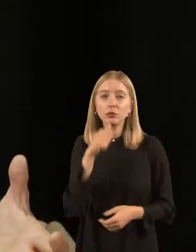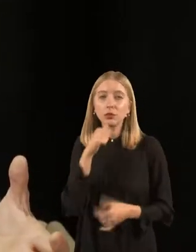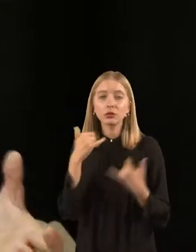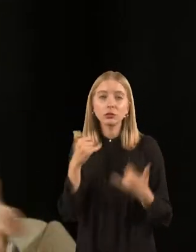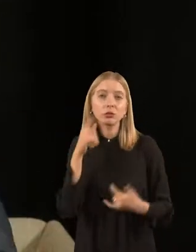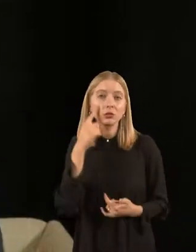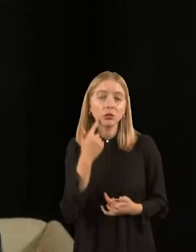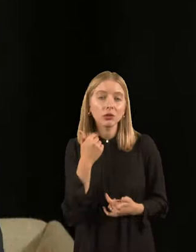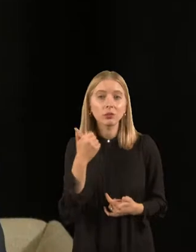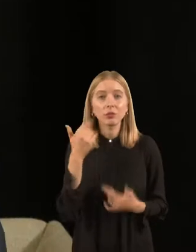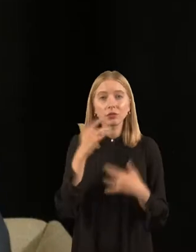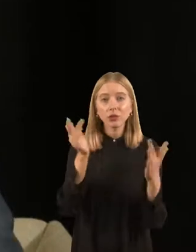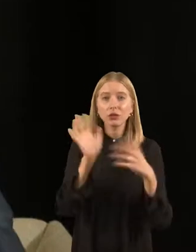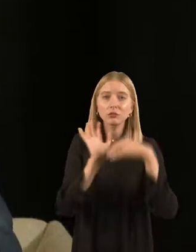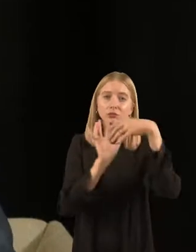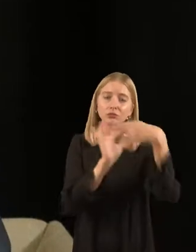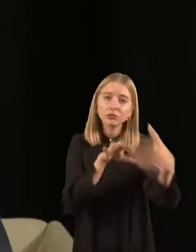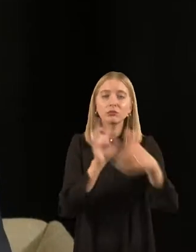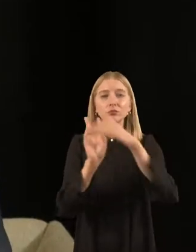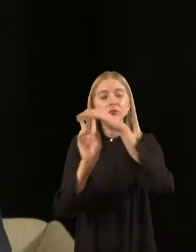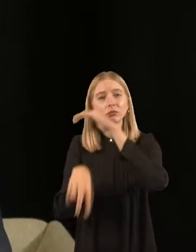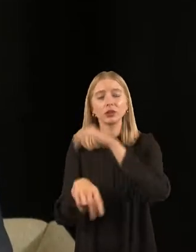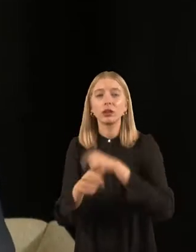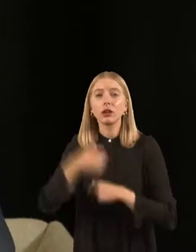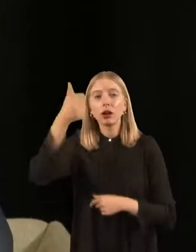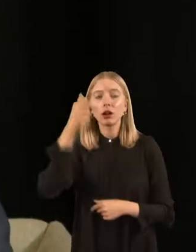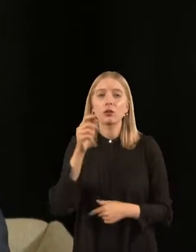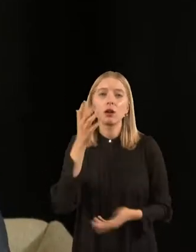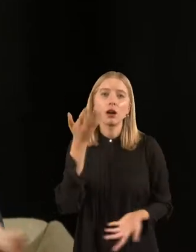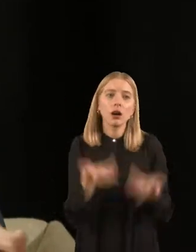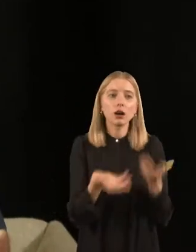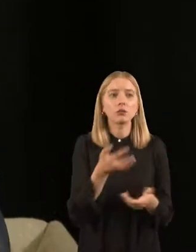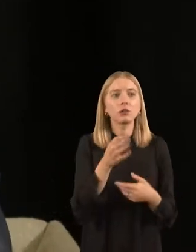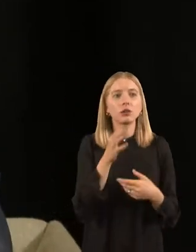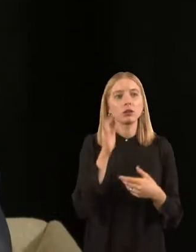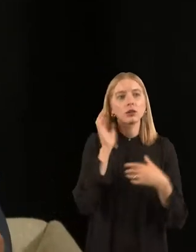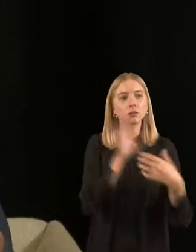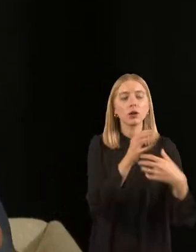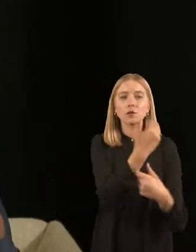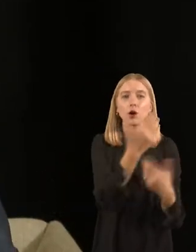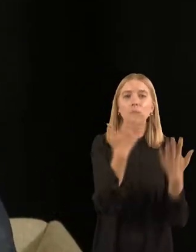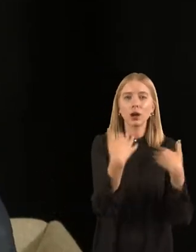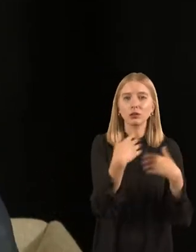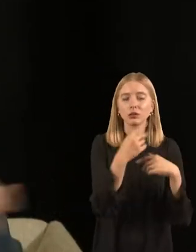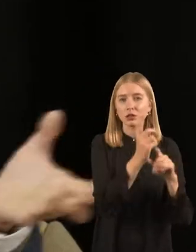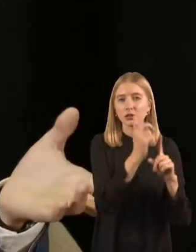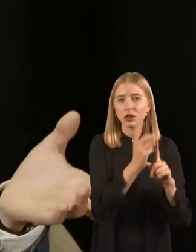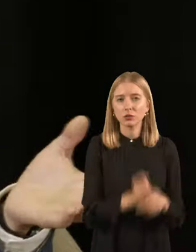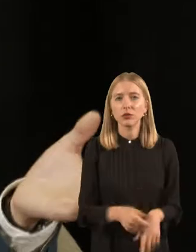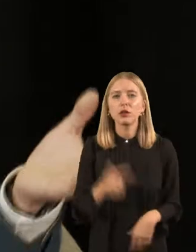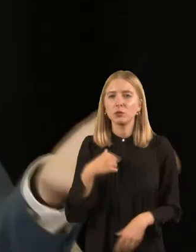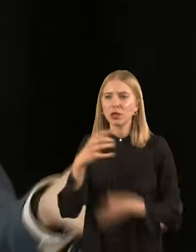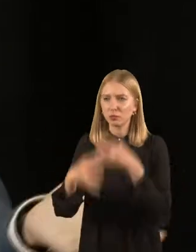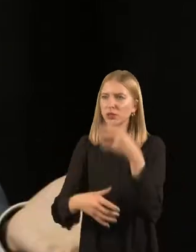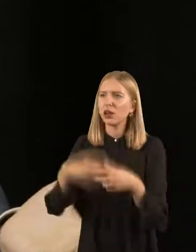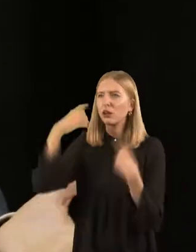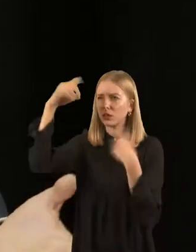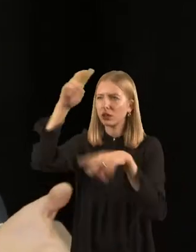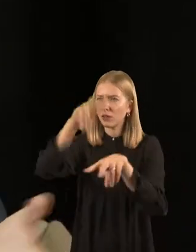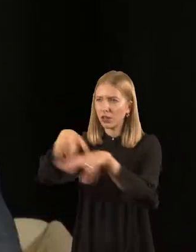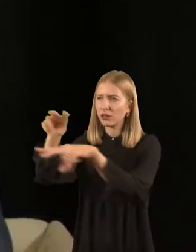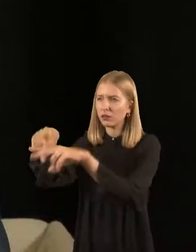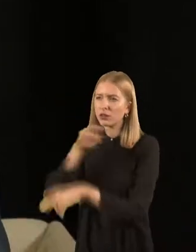That are not important. We need to make a decision. Do we want to have a good public